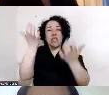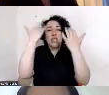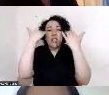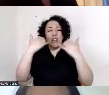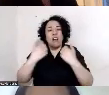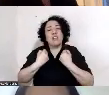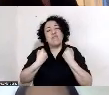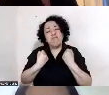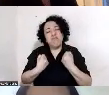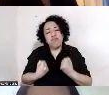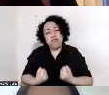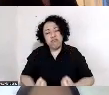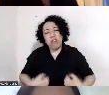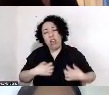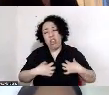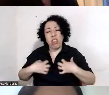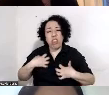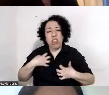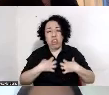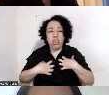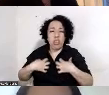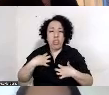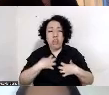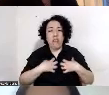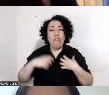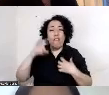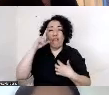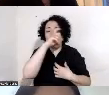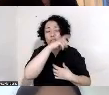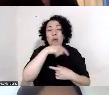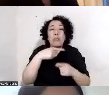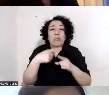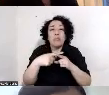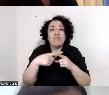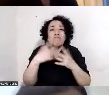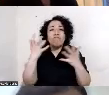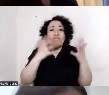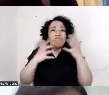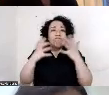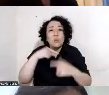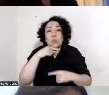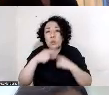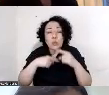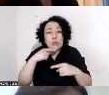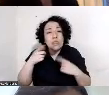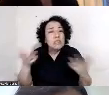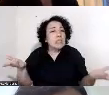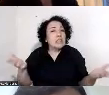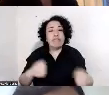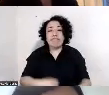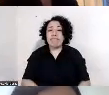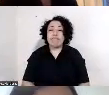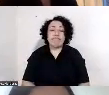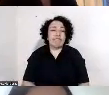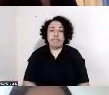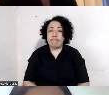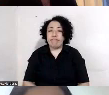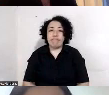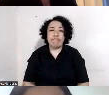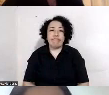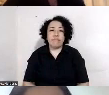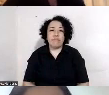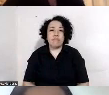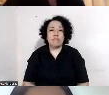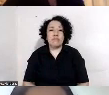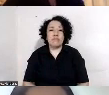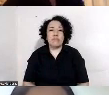de derrota, e também se sentem muito mal por isso. In fact, one of the reasons my colleagues and I wrote